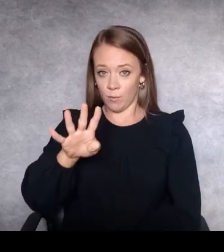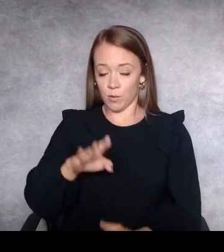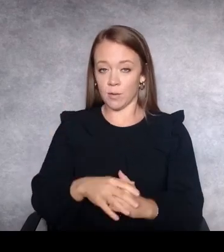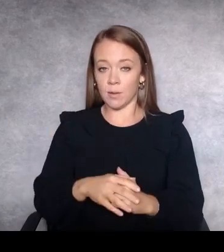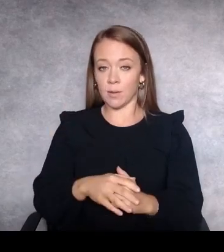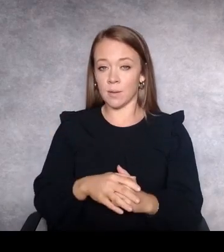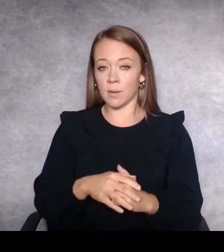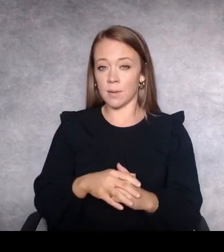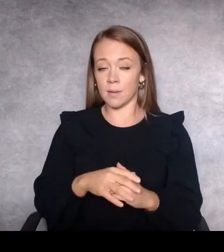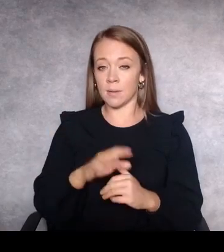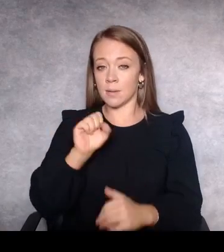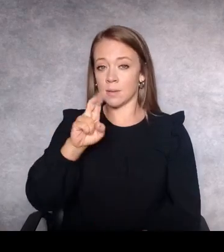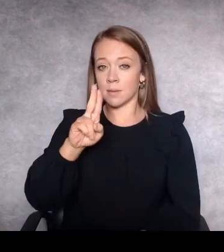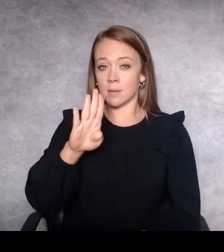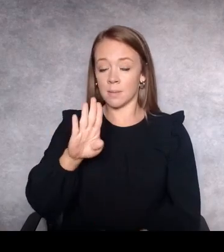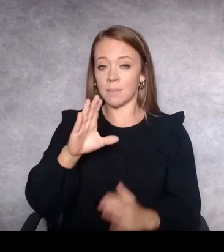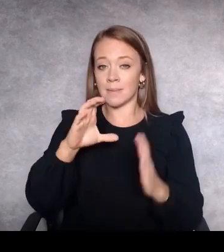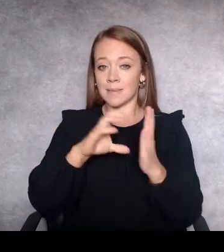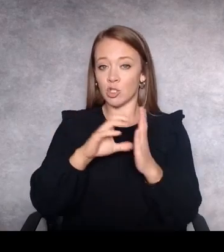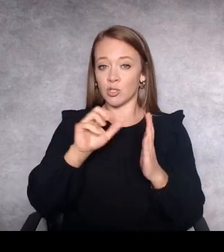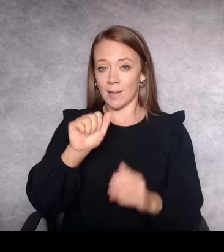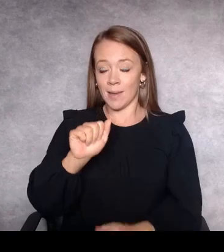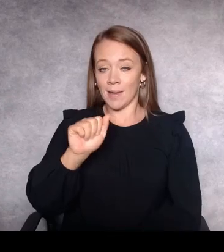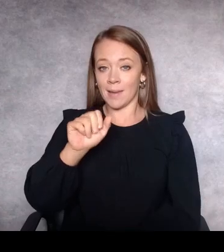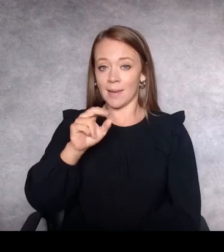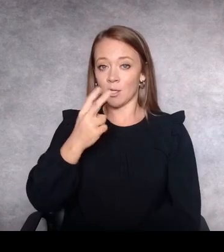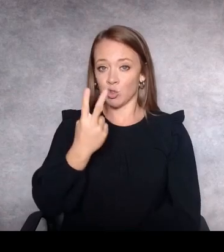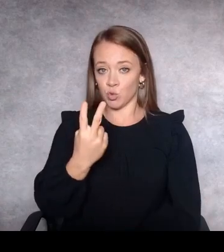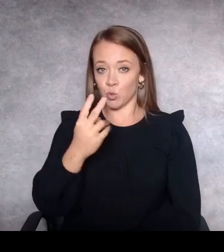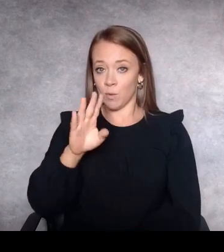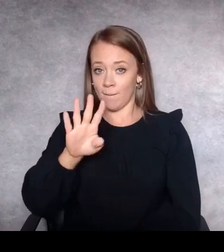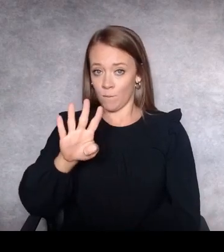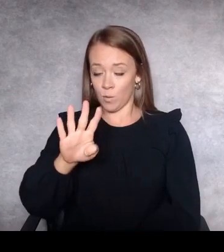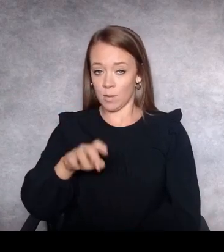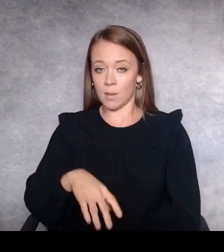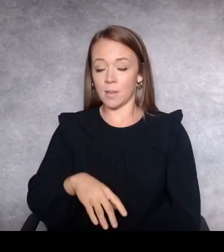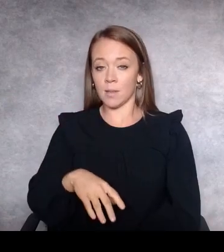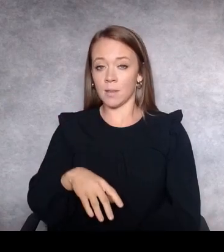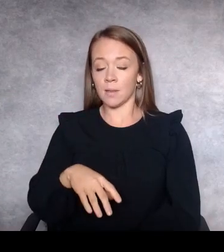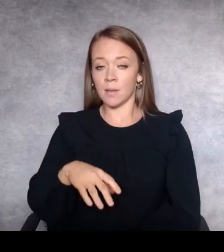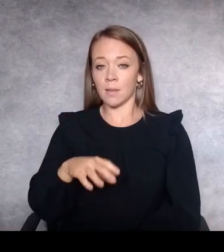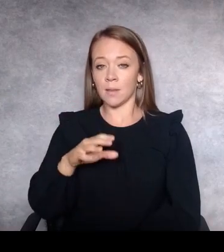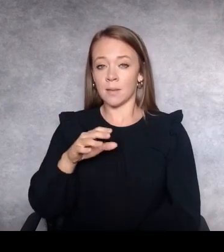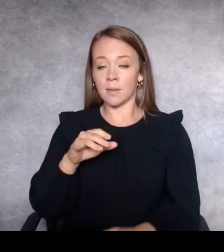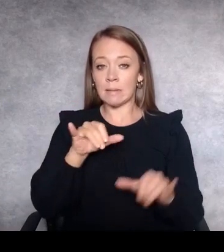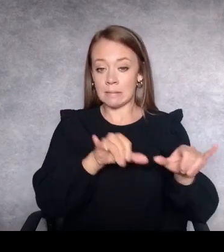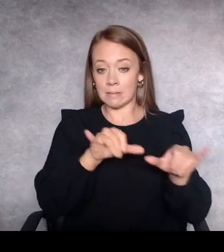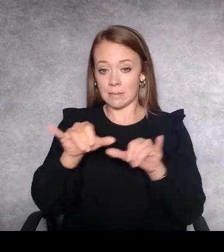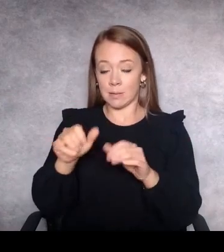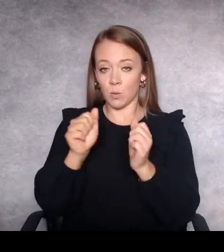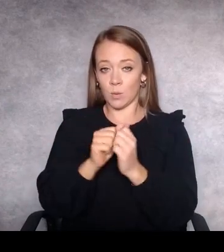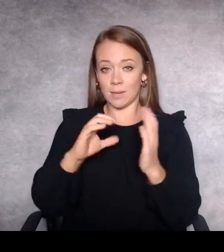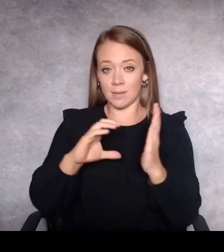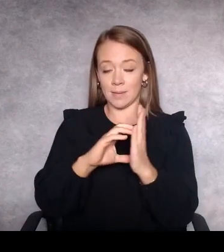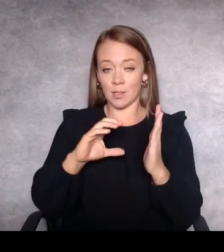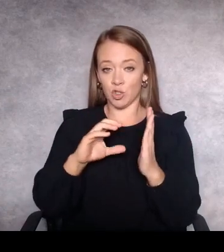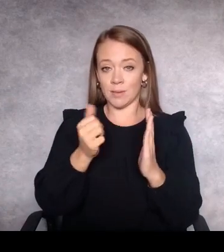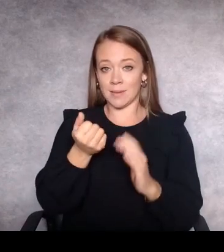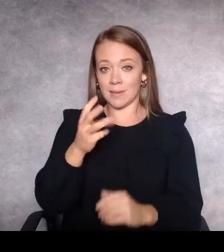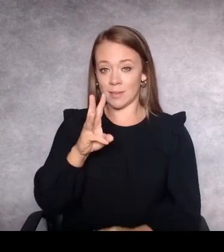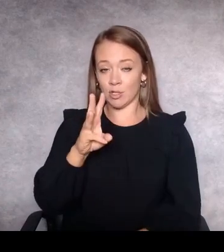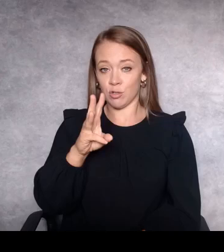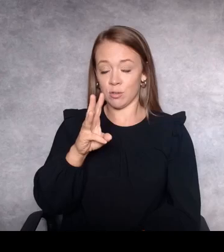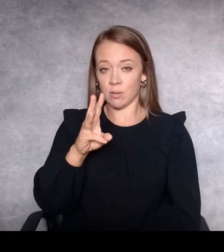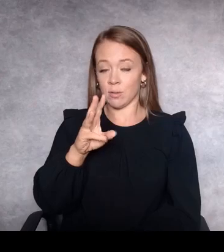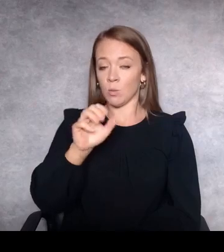300.324, subsection A 2, 4, consistent with Section